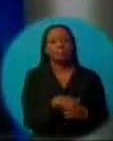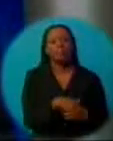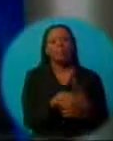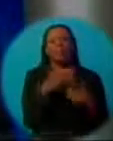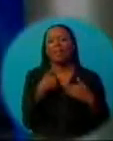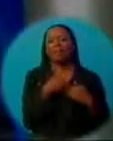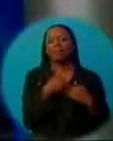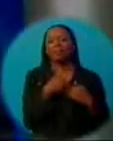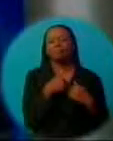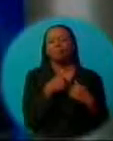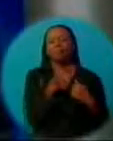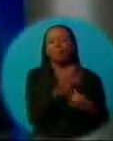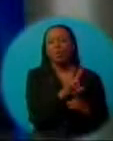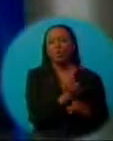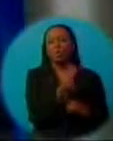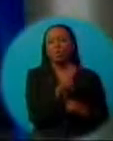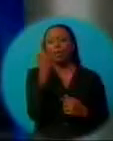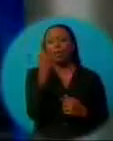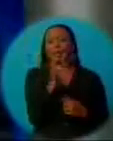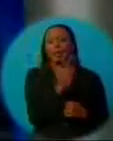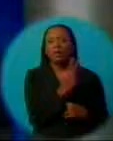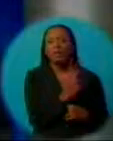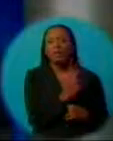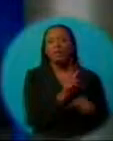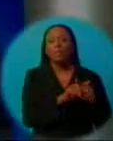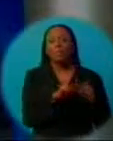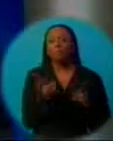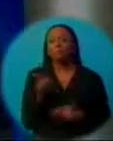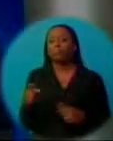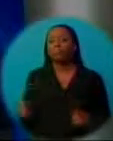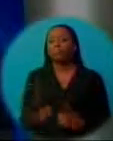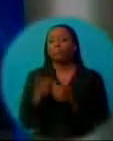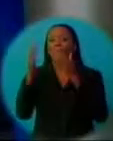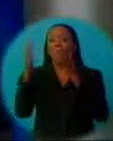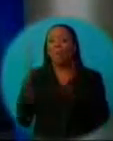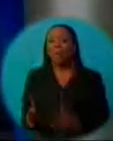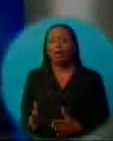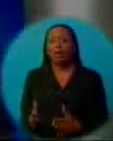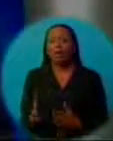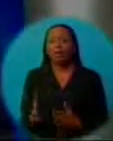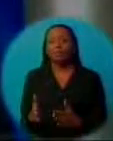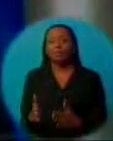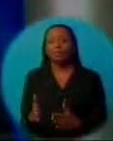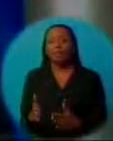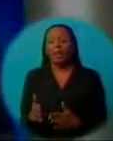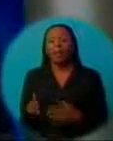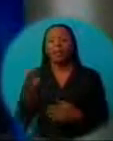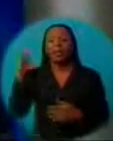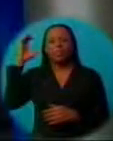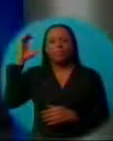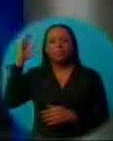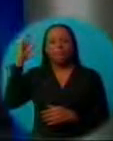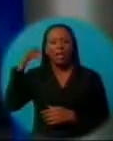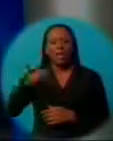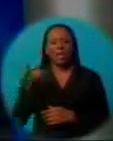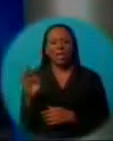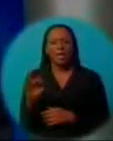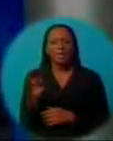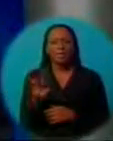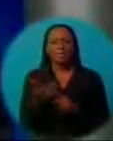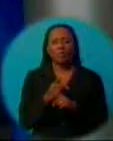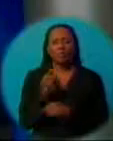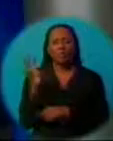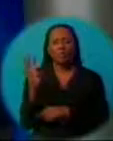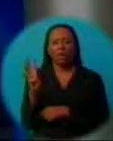posted 203 for two after being sent into bat. But Bangalore replied heroically through Chris Gale's 92 off 41